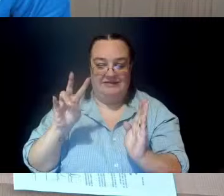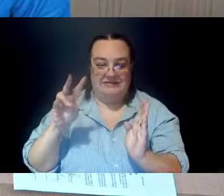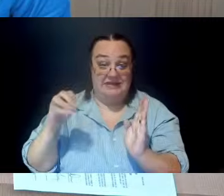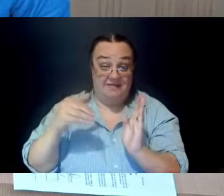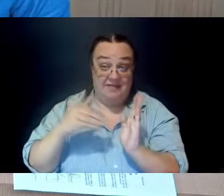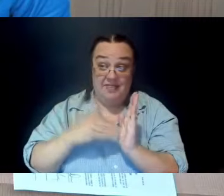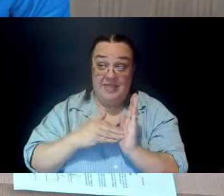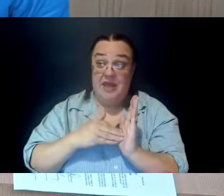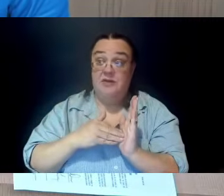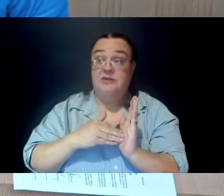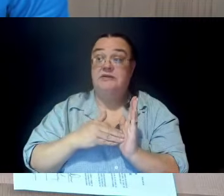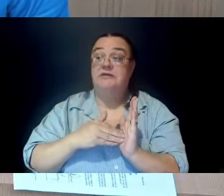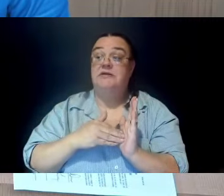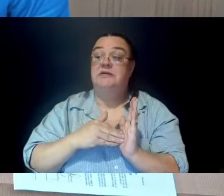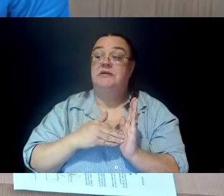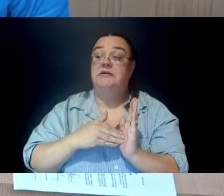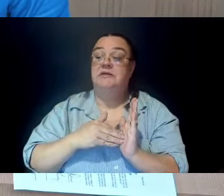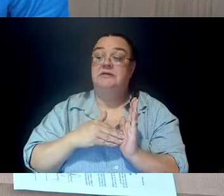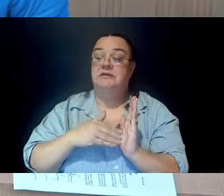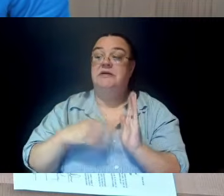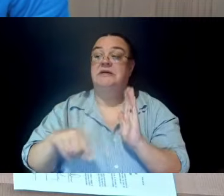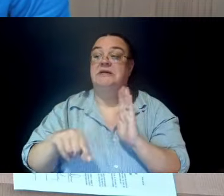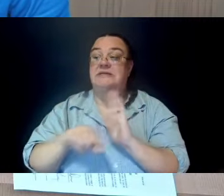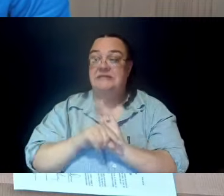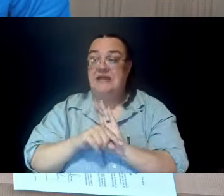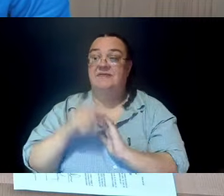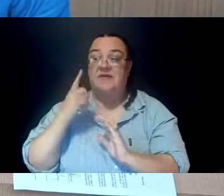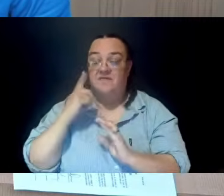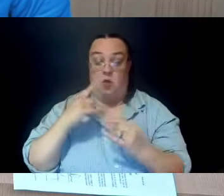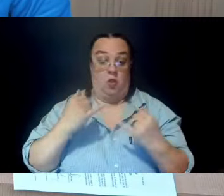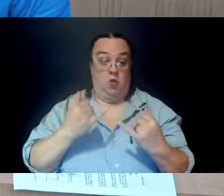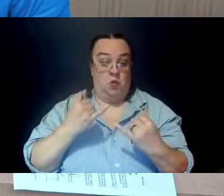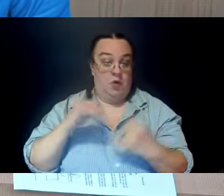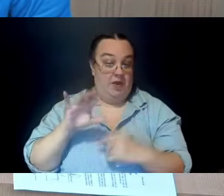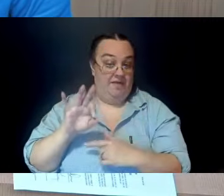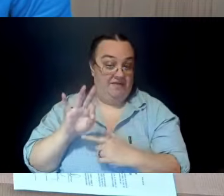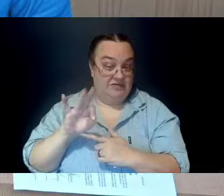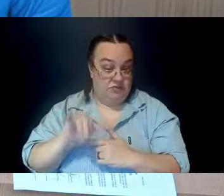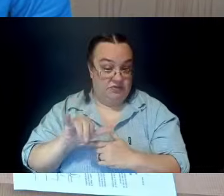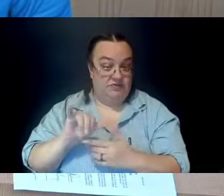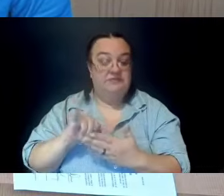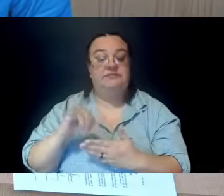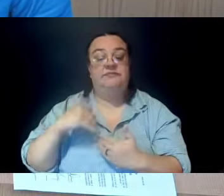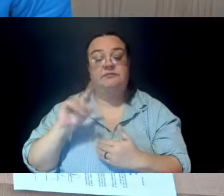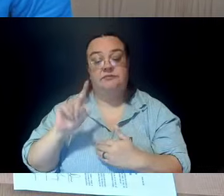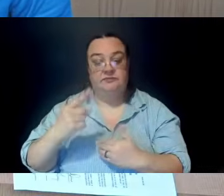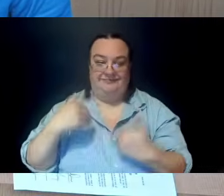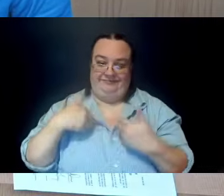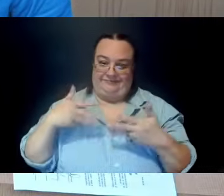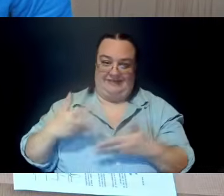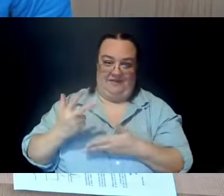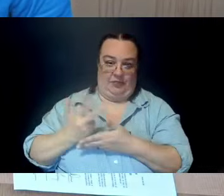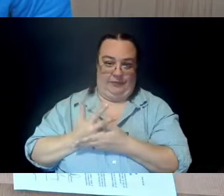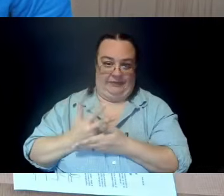$570,000 deficit for the current fiscal year that only has 3 weeks left in it.